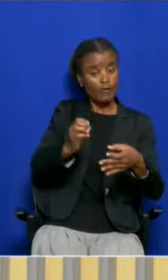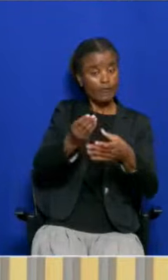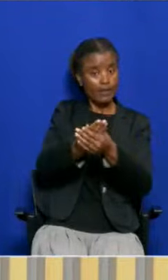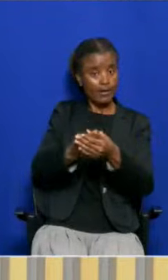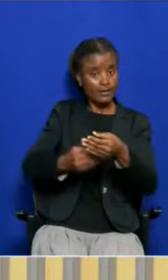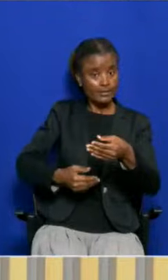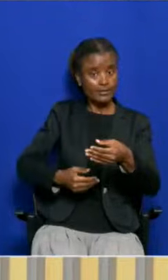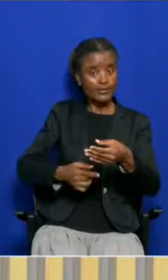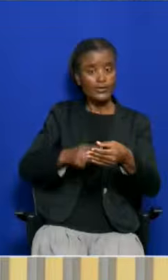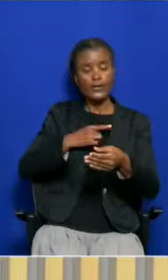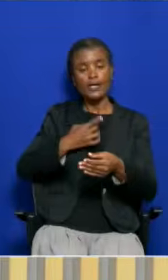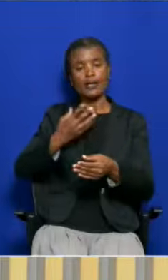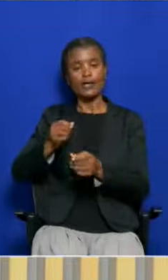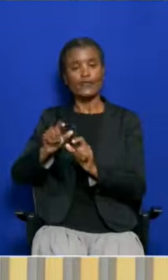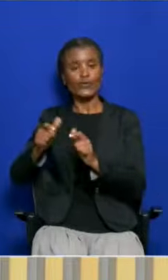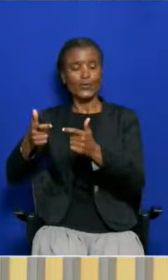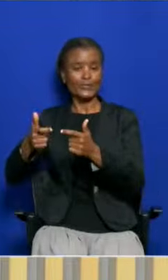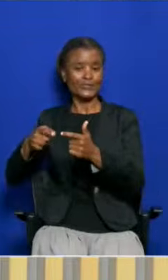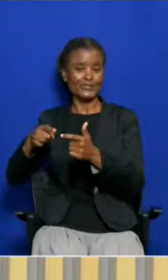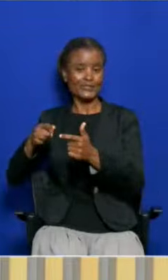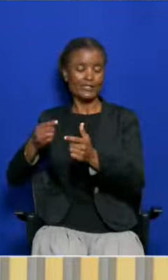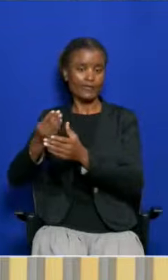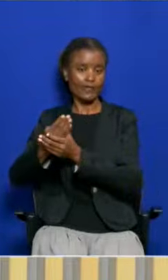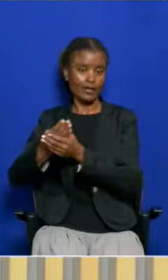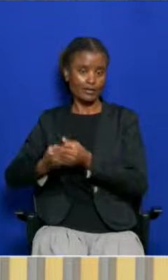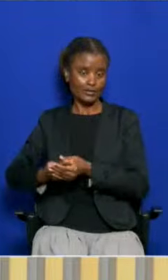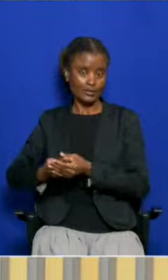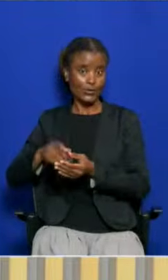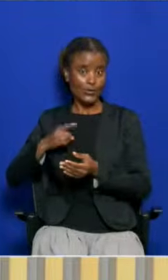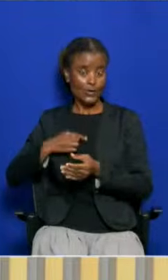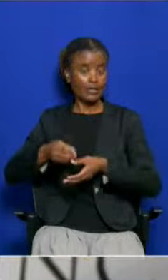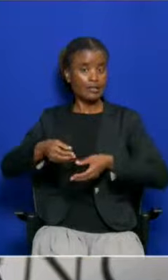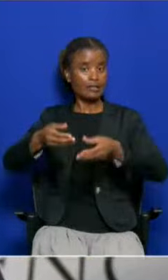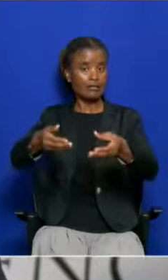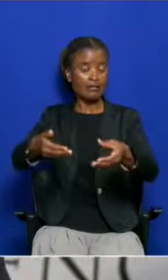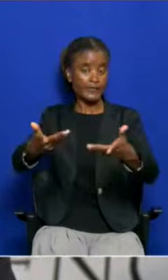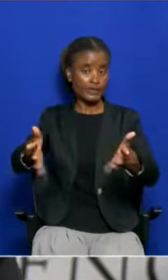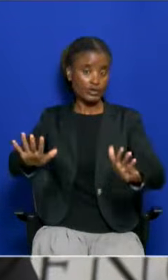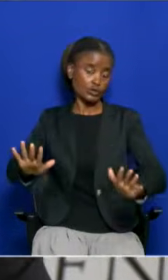files, and you were furnished with commission files.